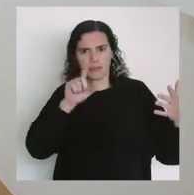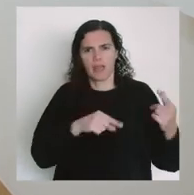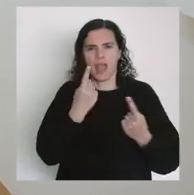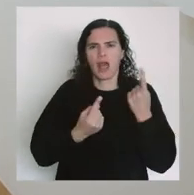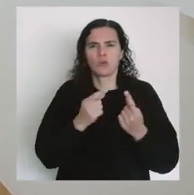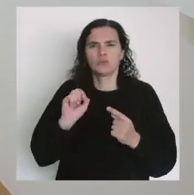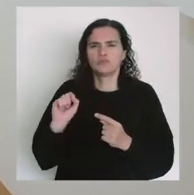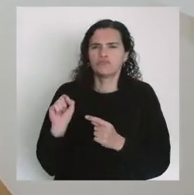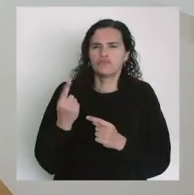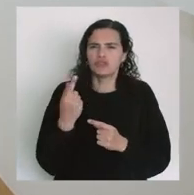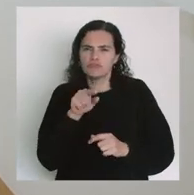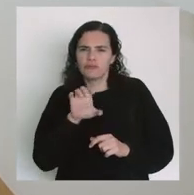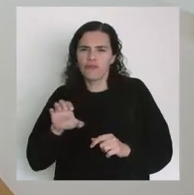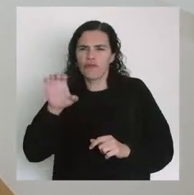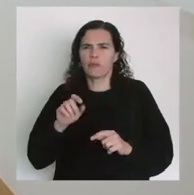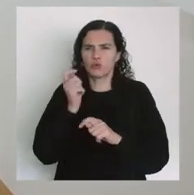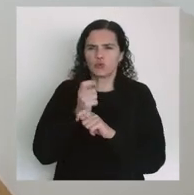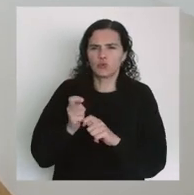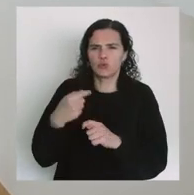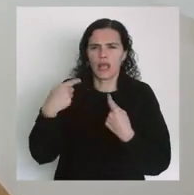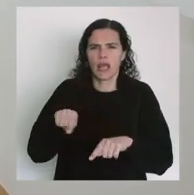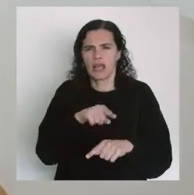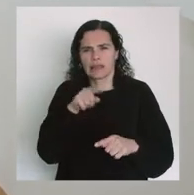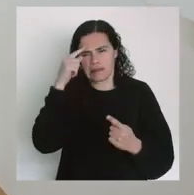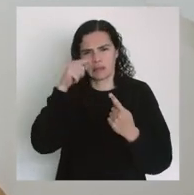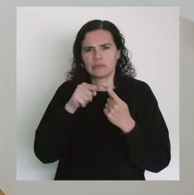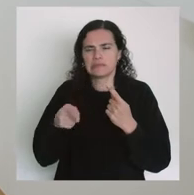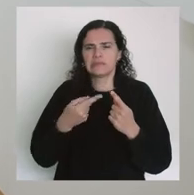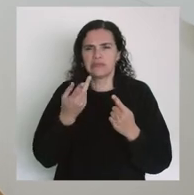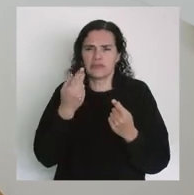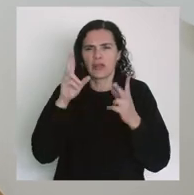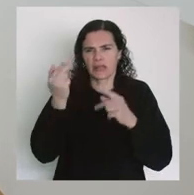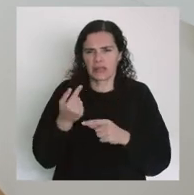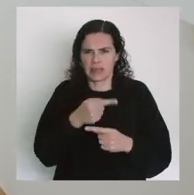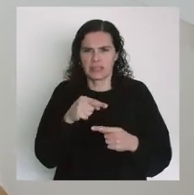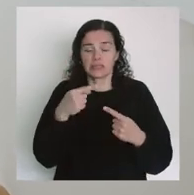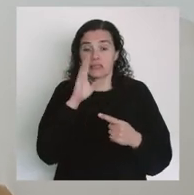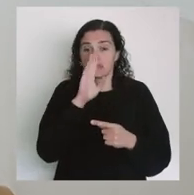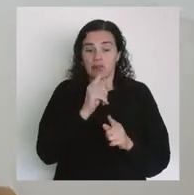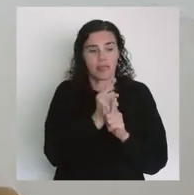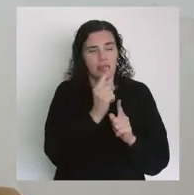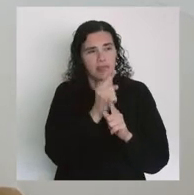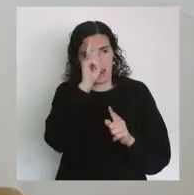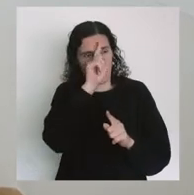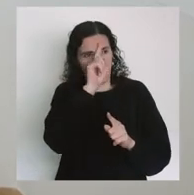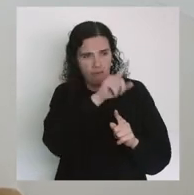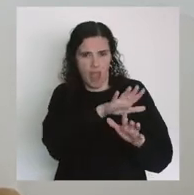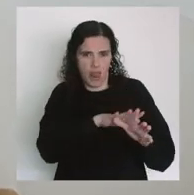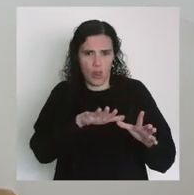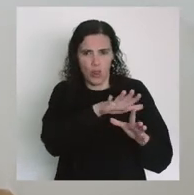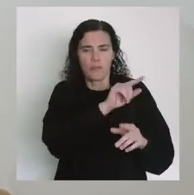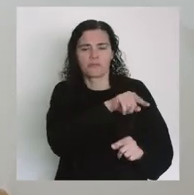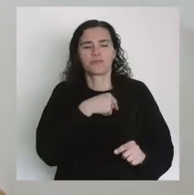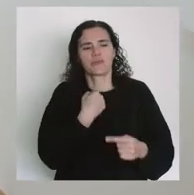also some style of sculpture that are here quoted by the artist. If we stay in the horse world, there